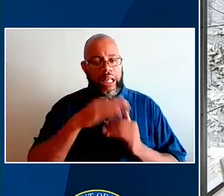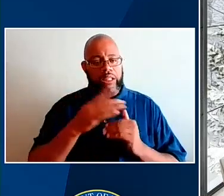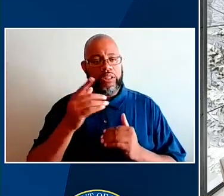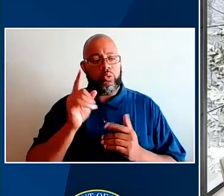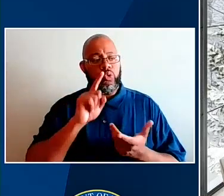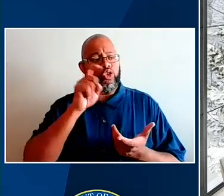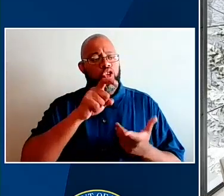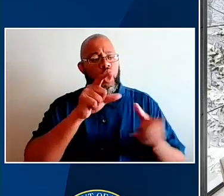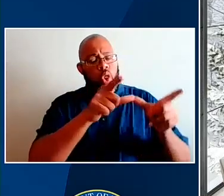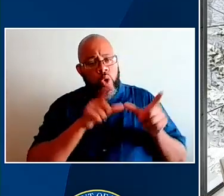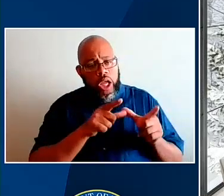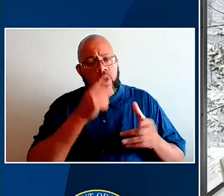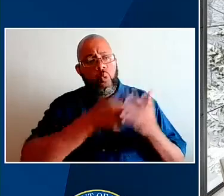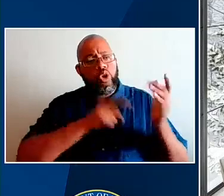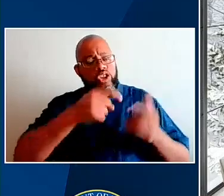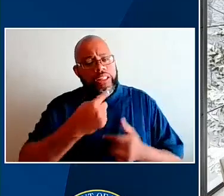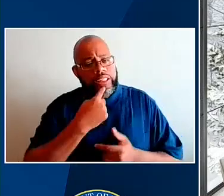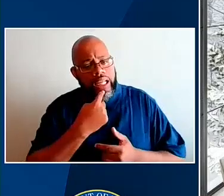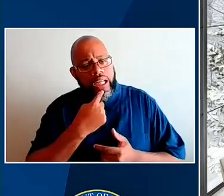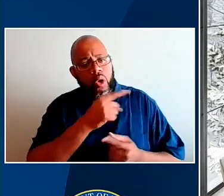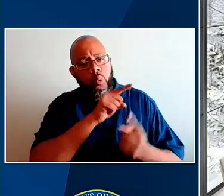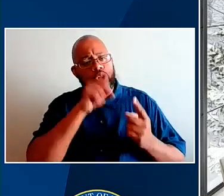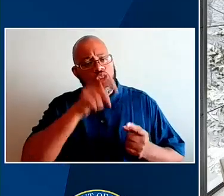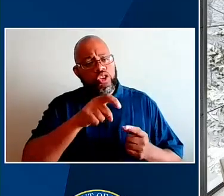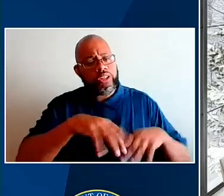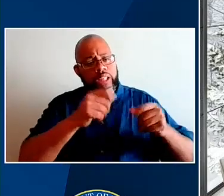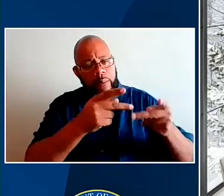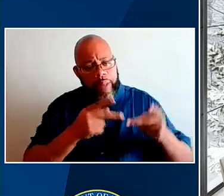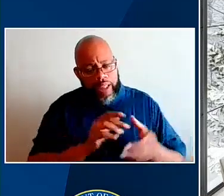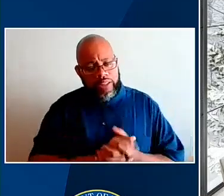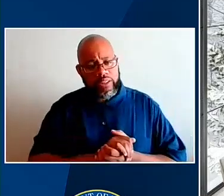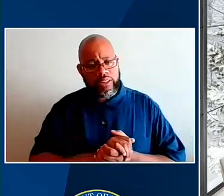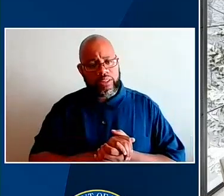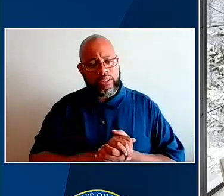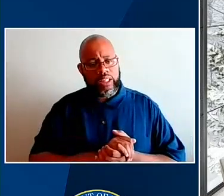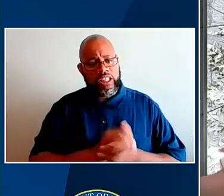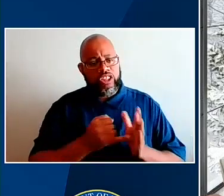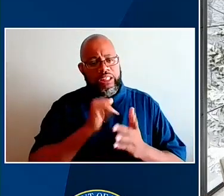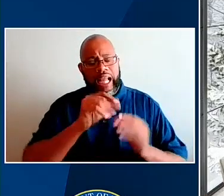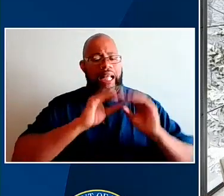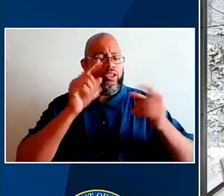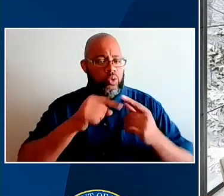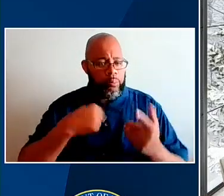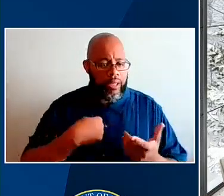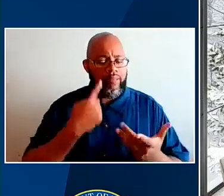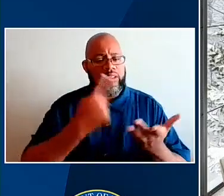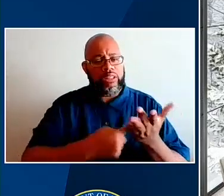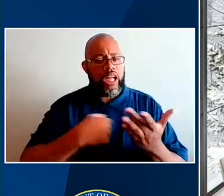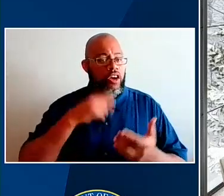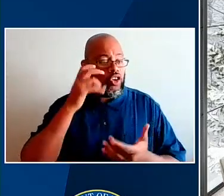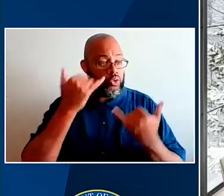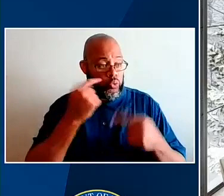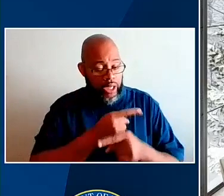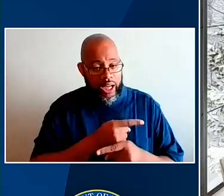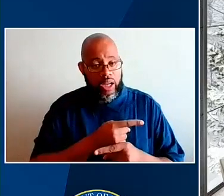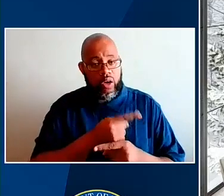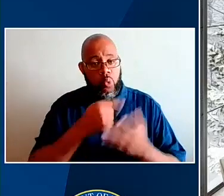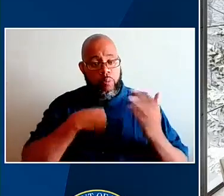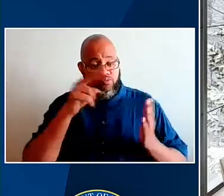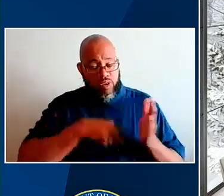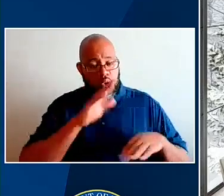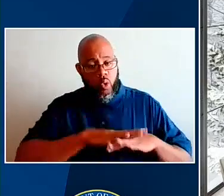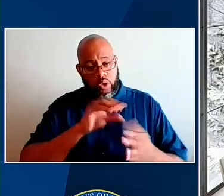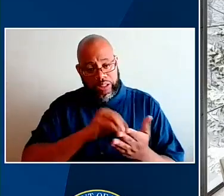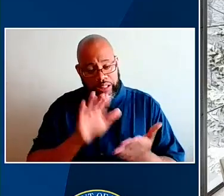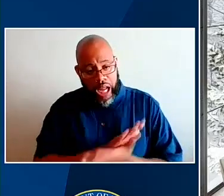should be located, what it should say, when it should take place. And it's just not clear from the discussions I've heard here, as well as what I'm reading on the